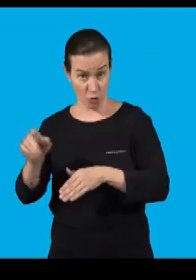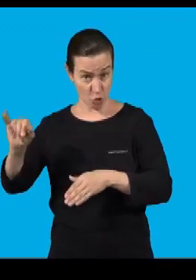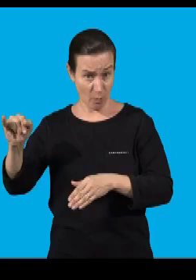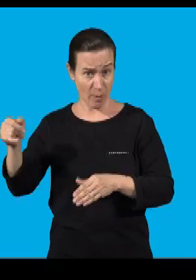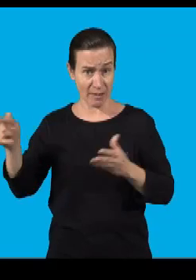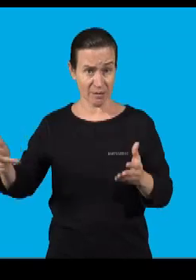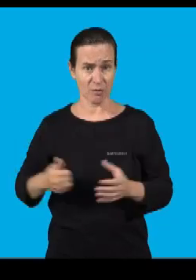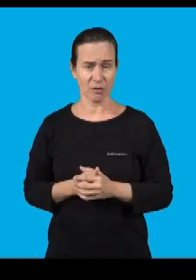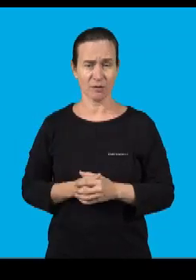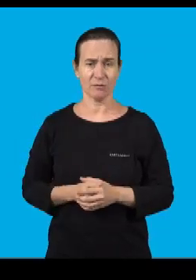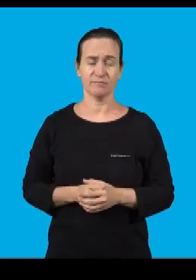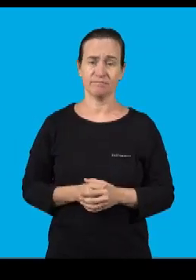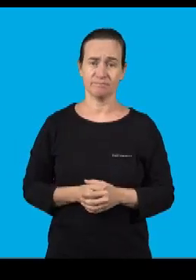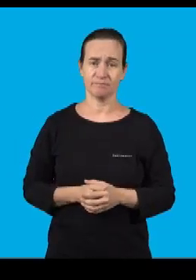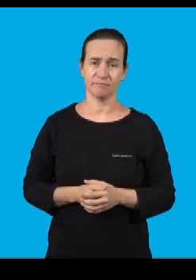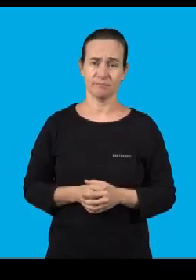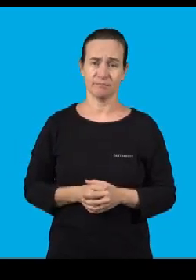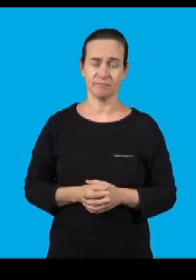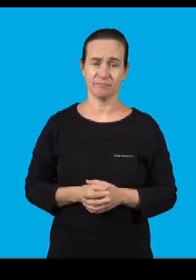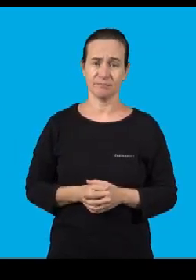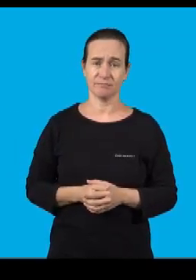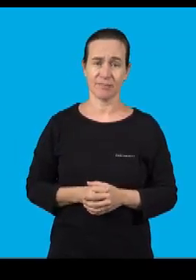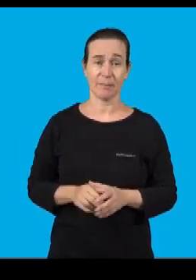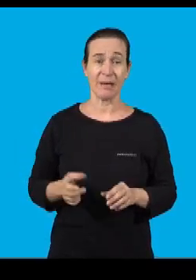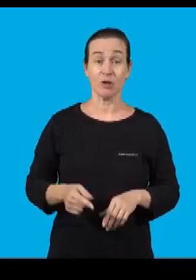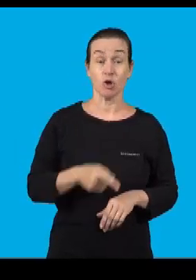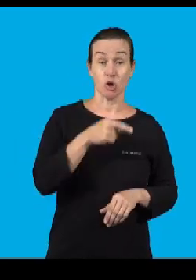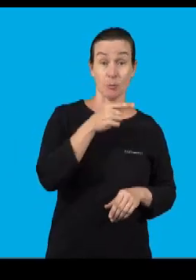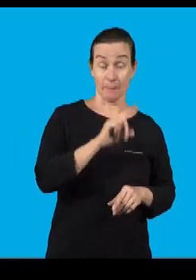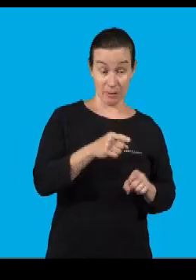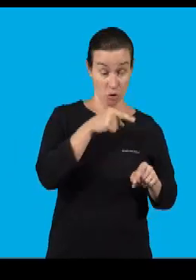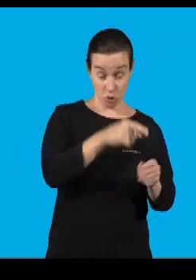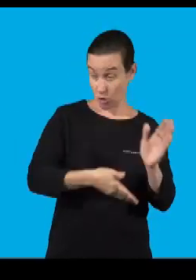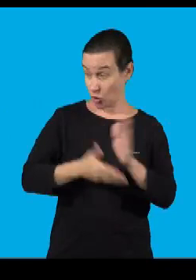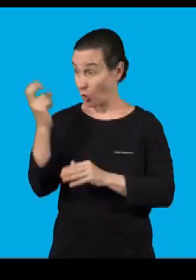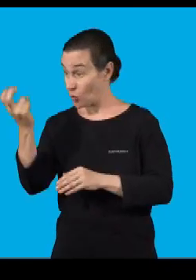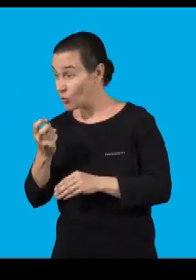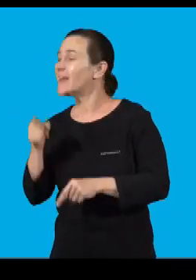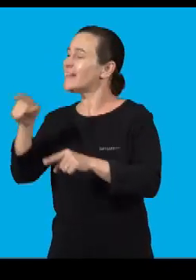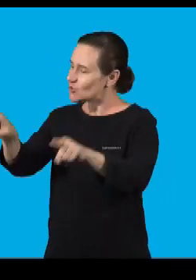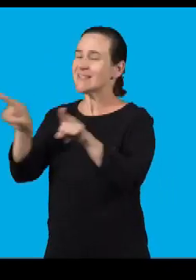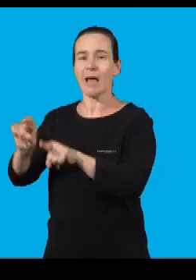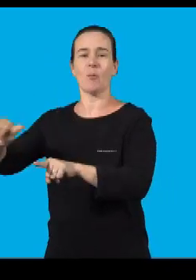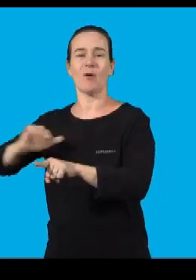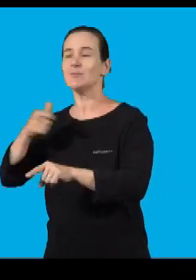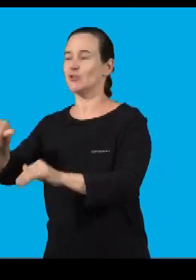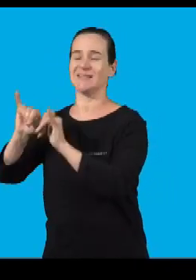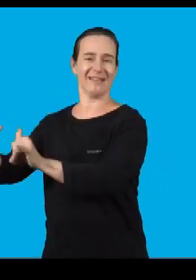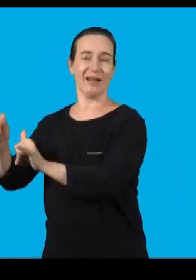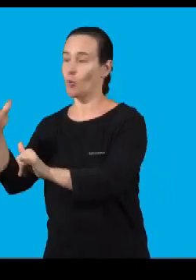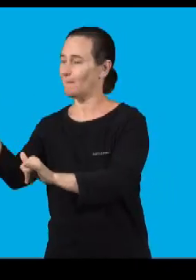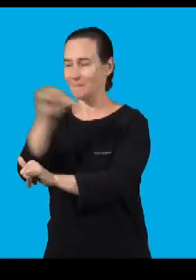right, in Johannesburg. However, she did not return either. She also